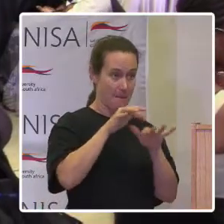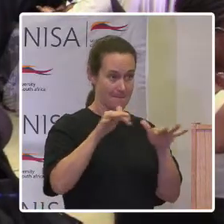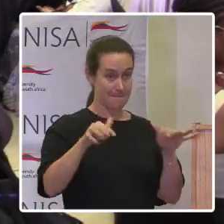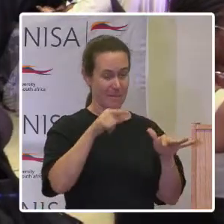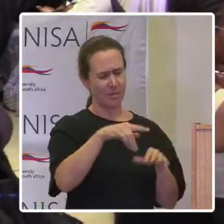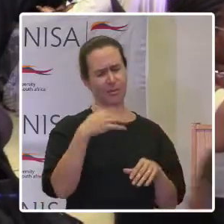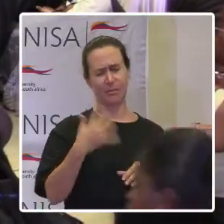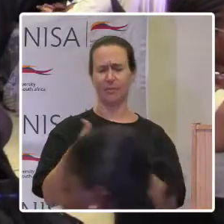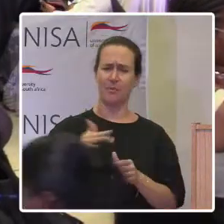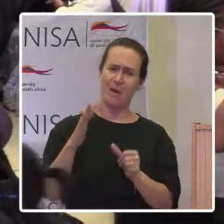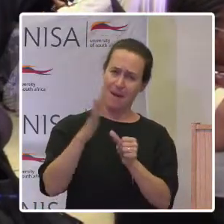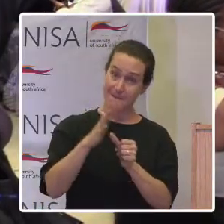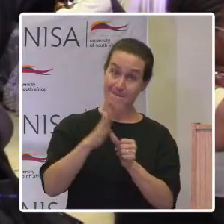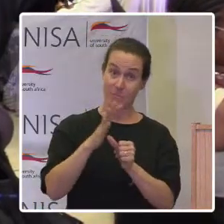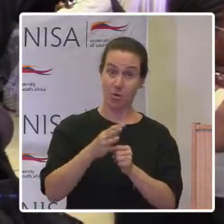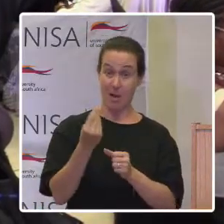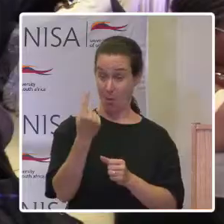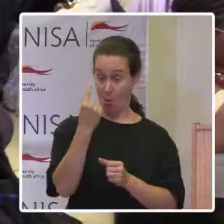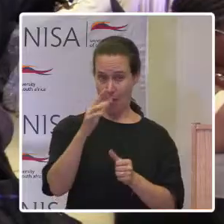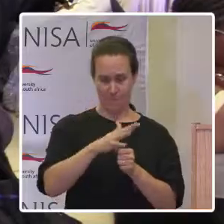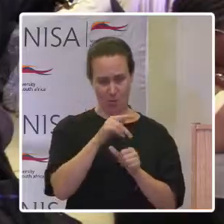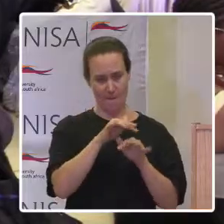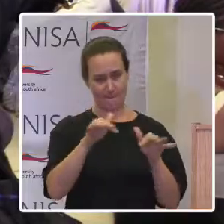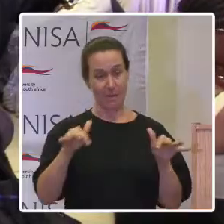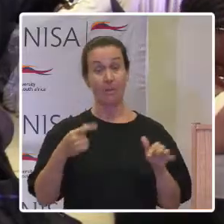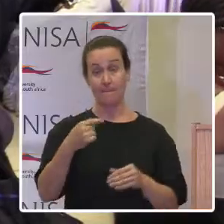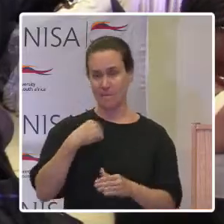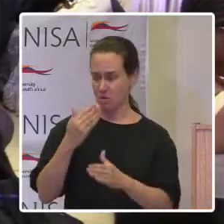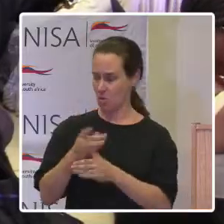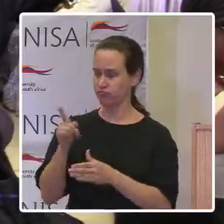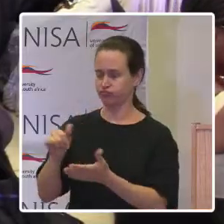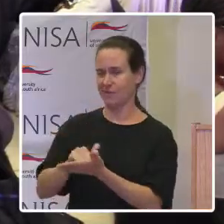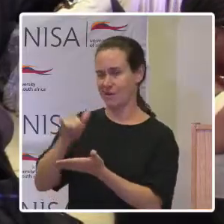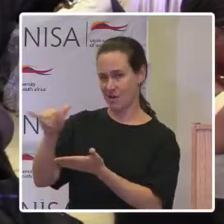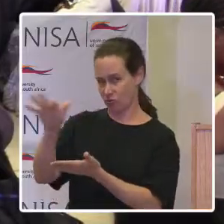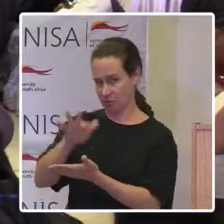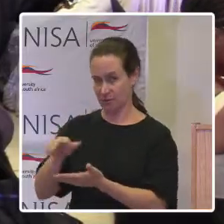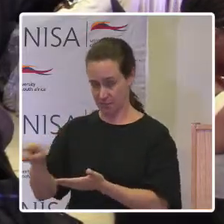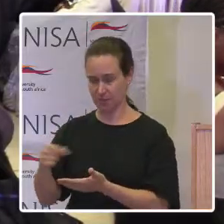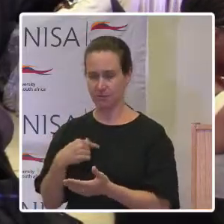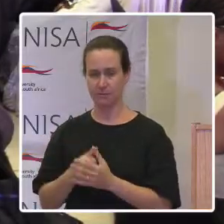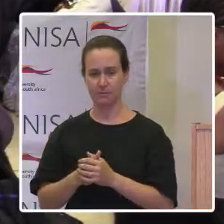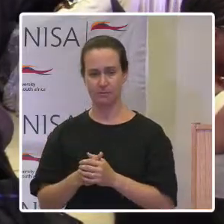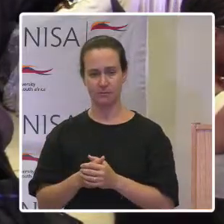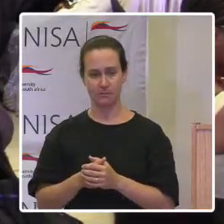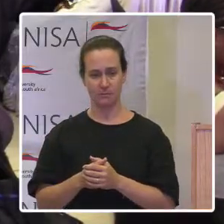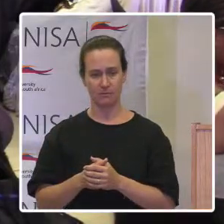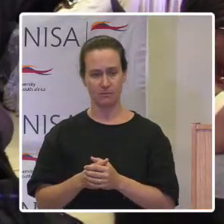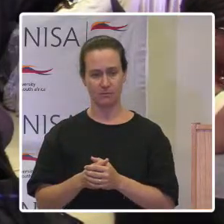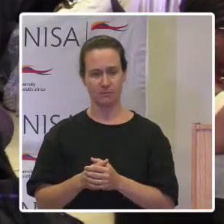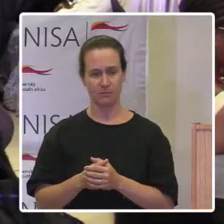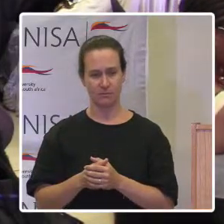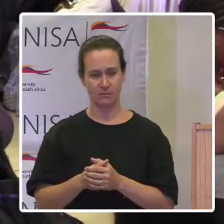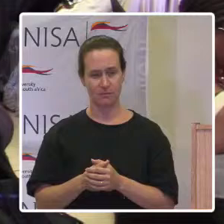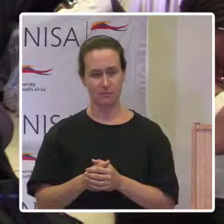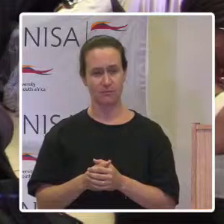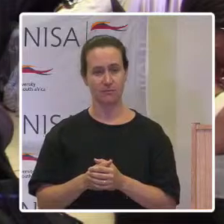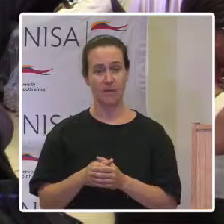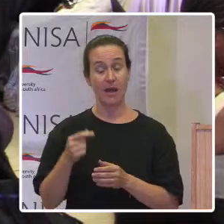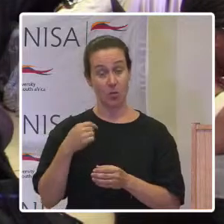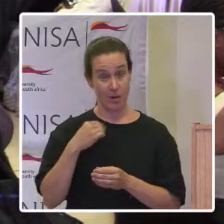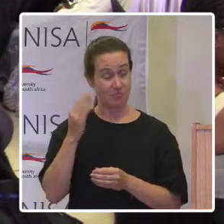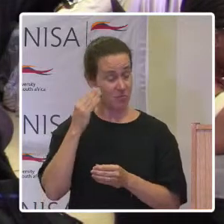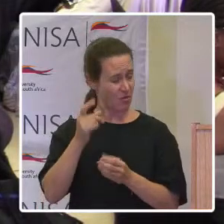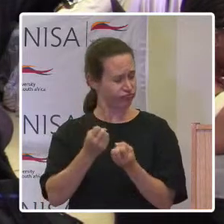most important, actually. I think I'm in the aerospace field, and I get out of a lot of trouble because I know a lot of